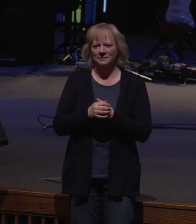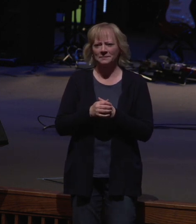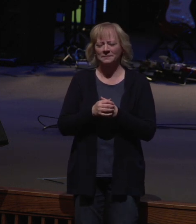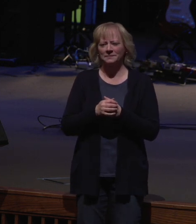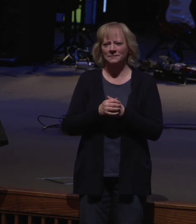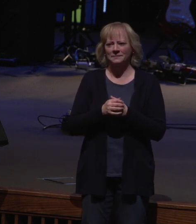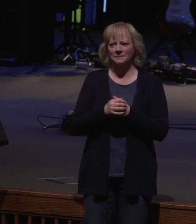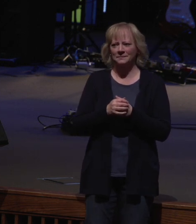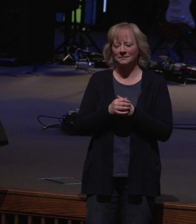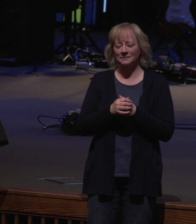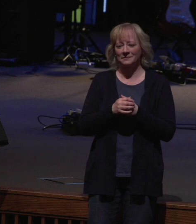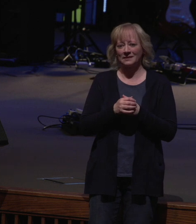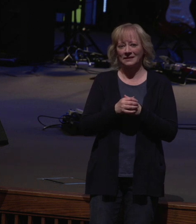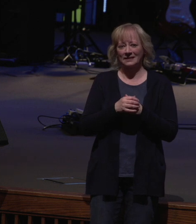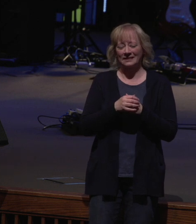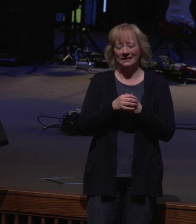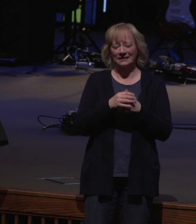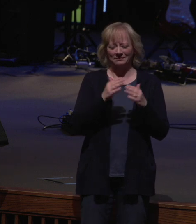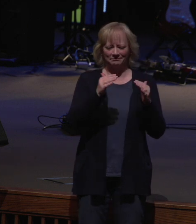And it says Jesus was sad.